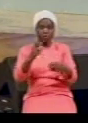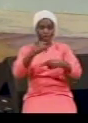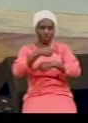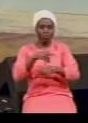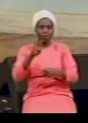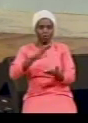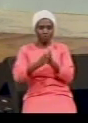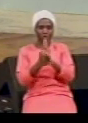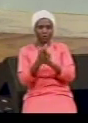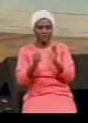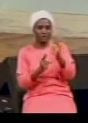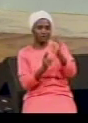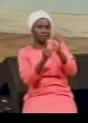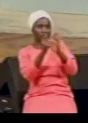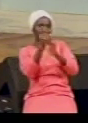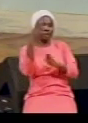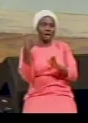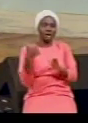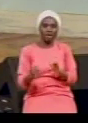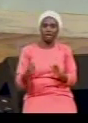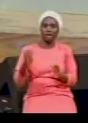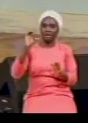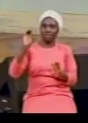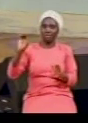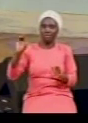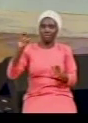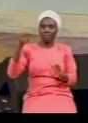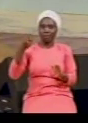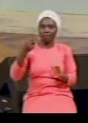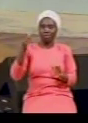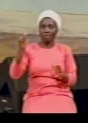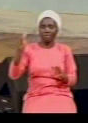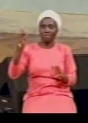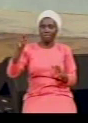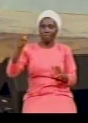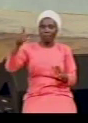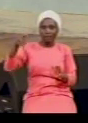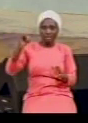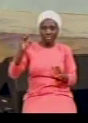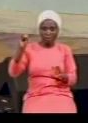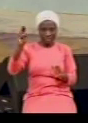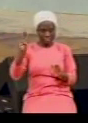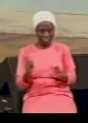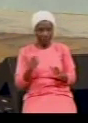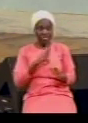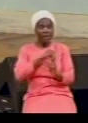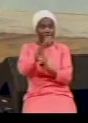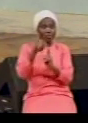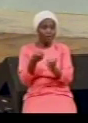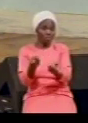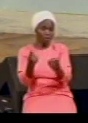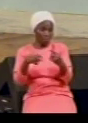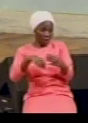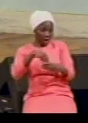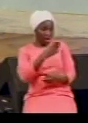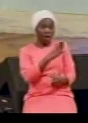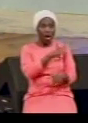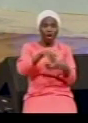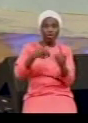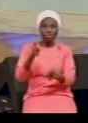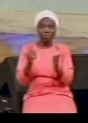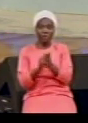a champion. And so when you come out, all these things you see and the people you see, they do